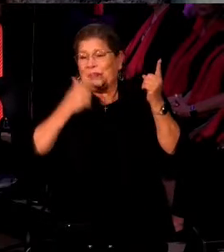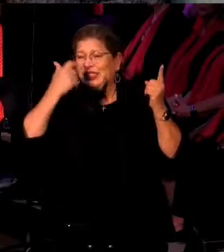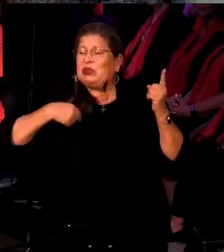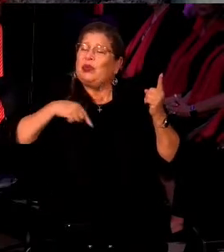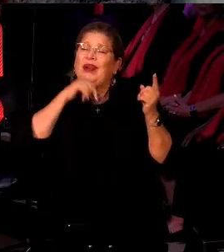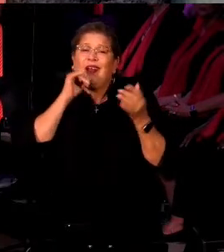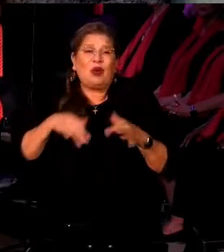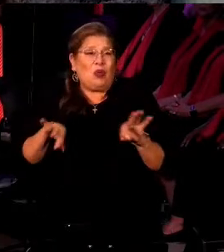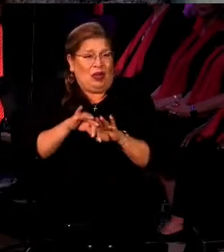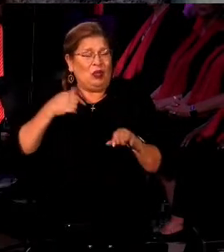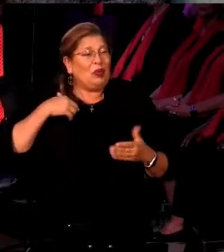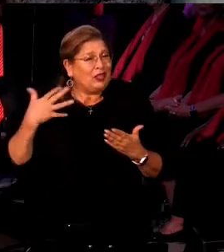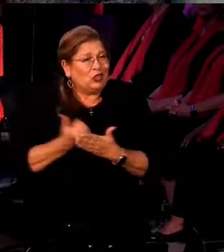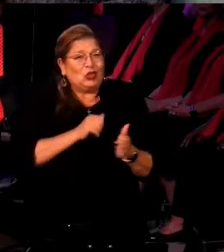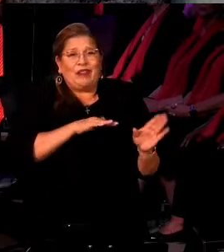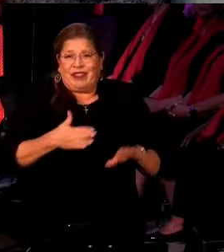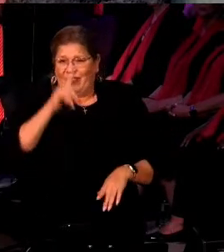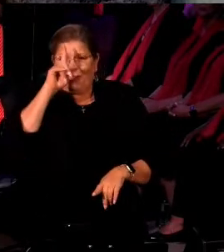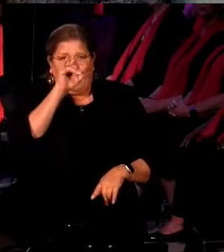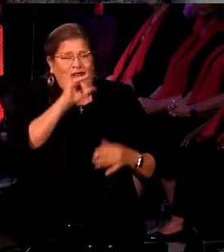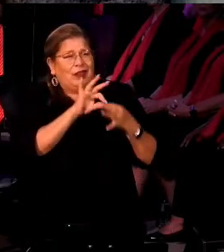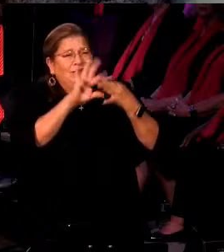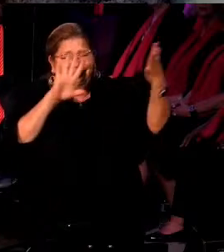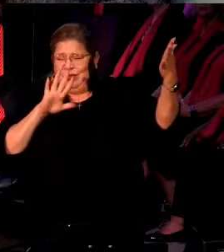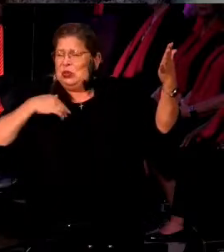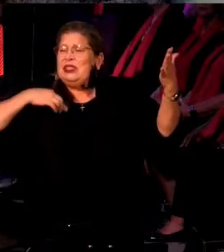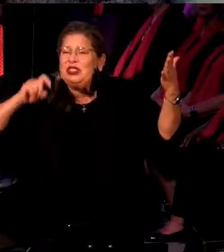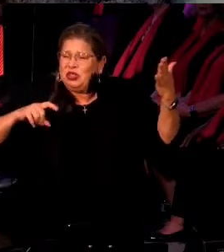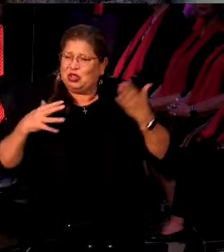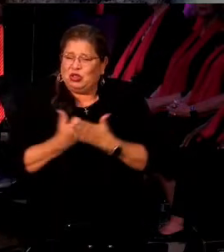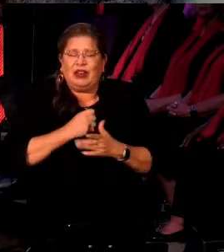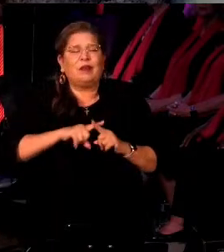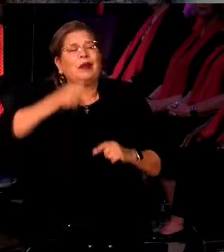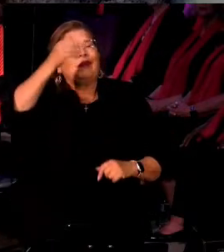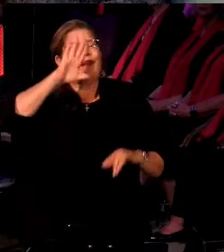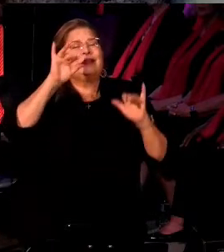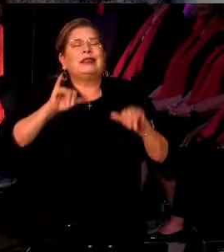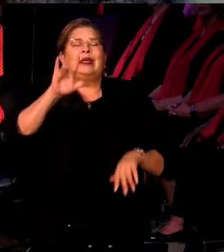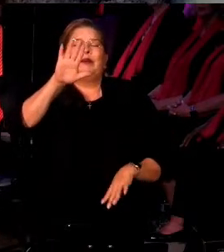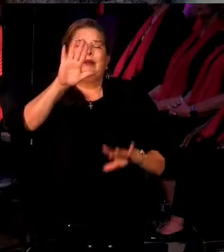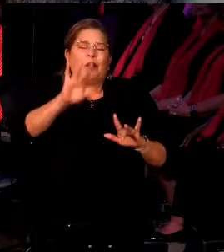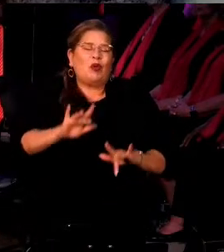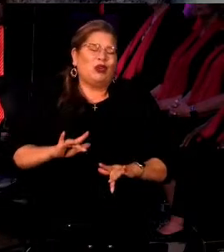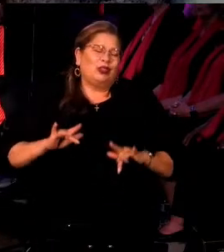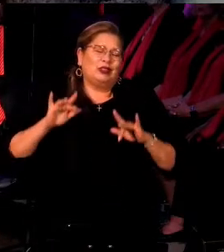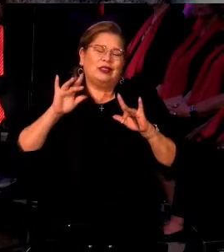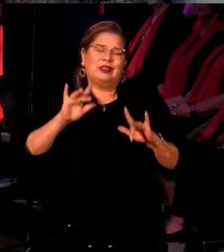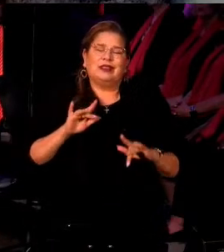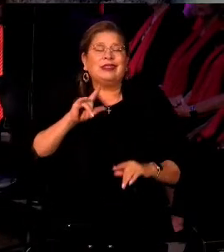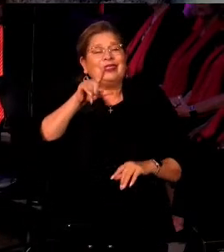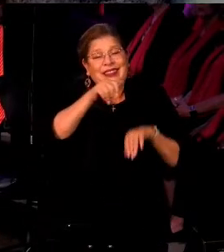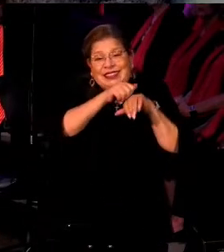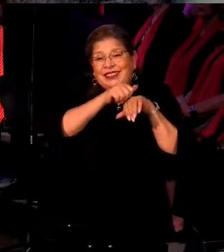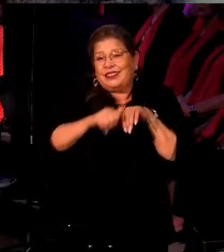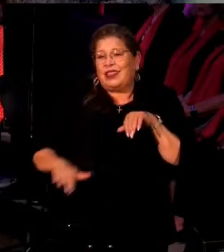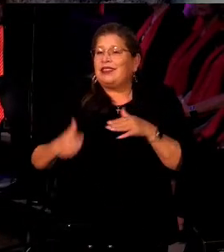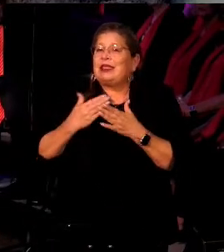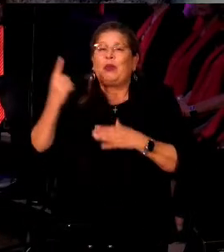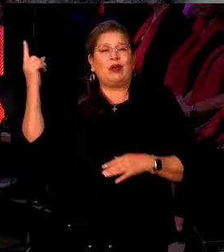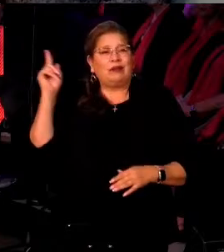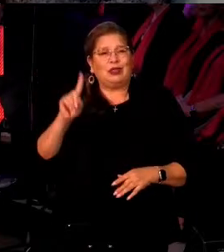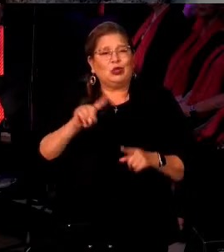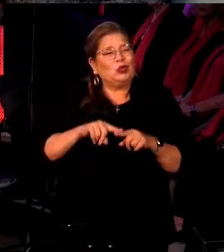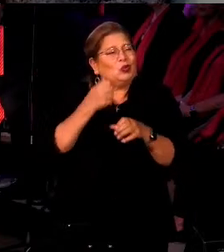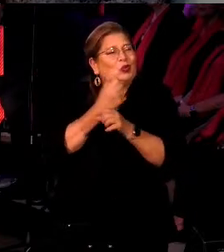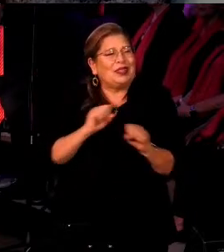death and eternal separation from God, but God is rich in mercy. He sent us a rescuer, a